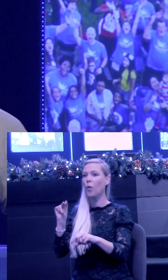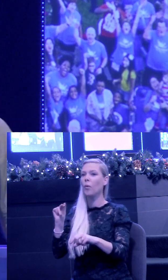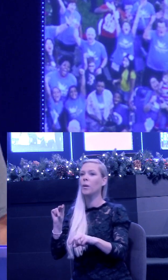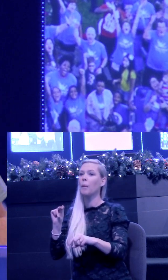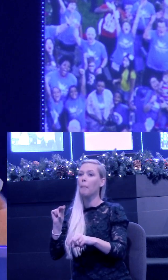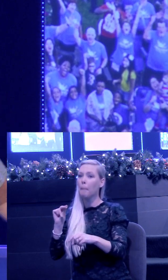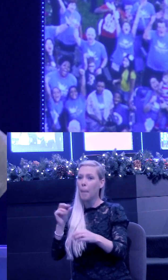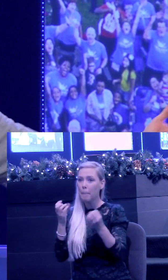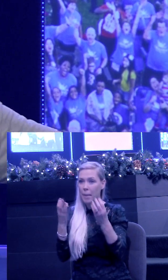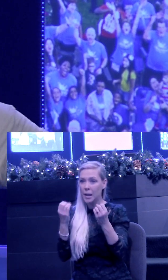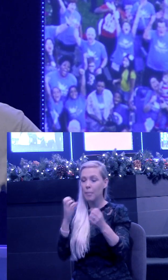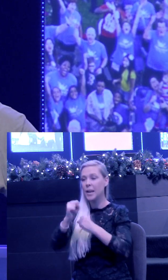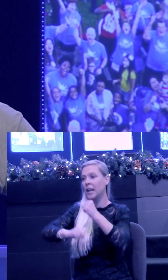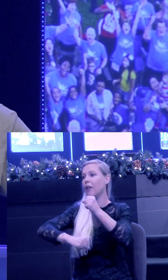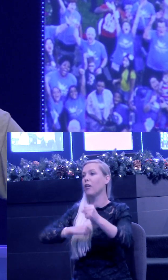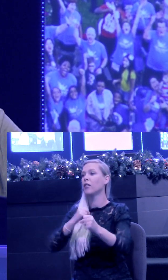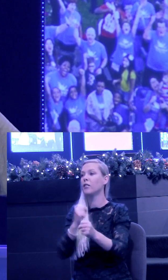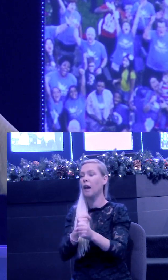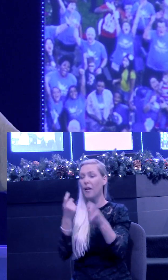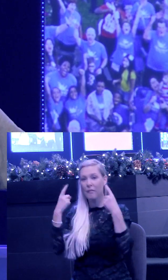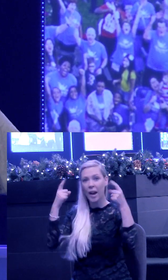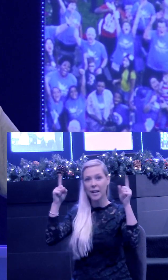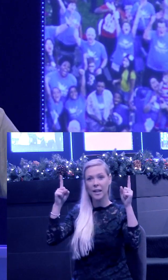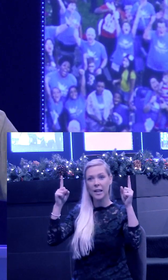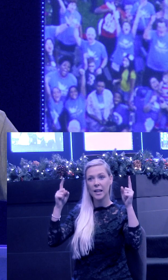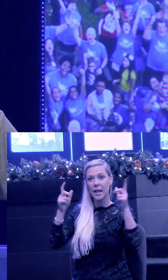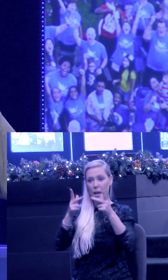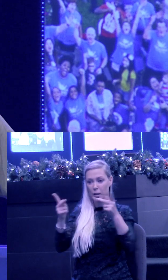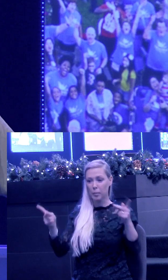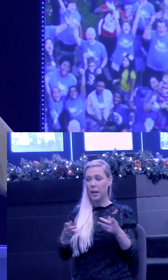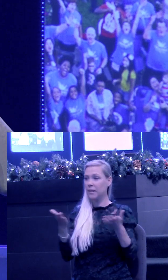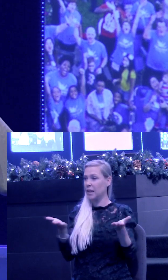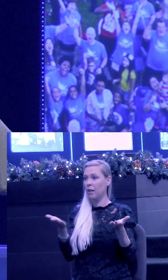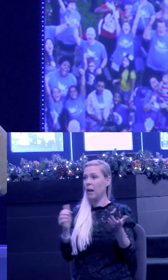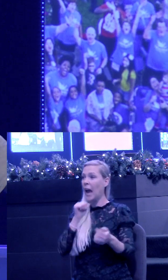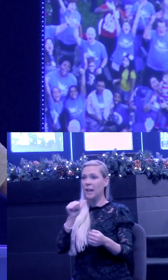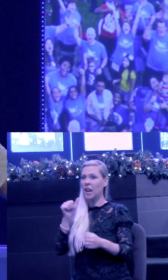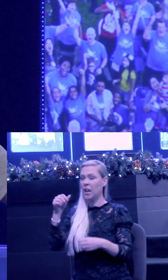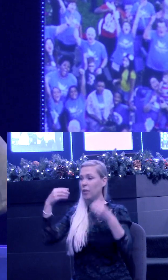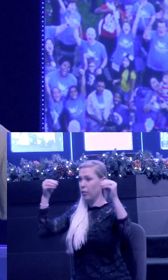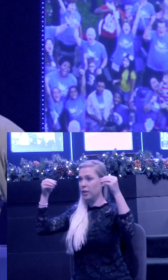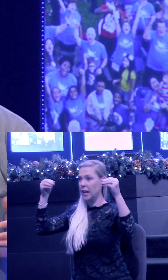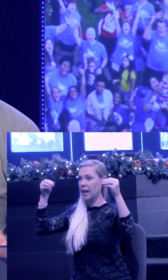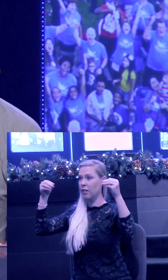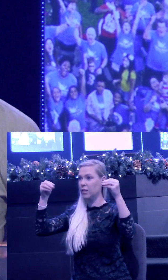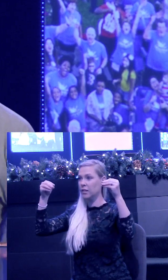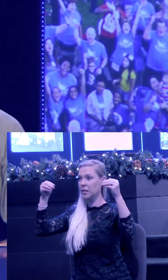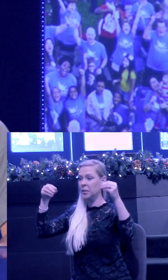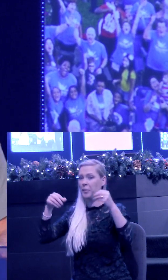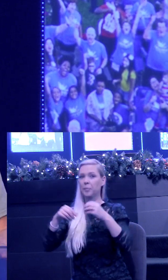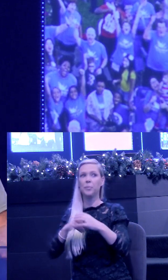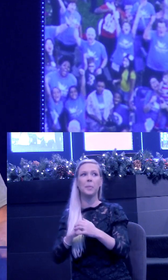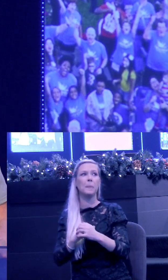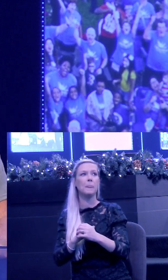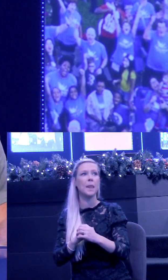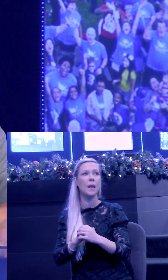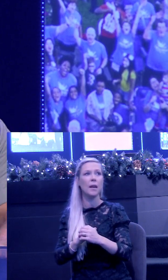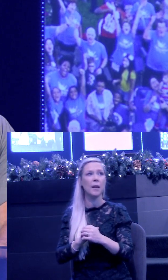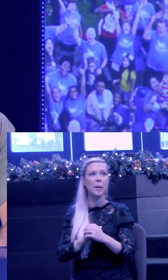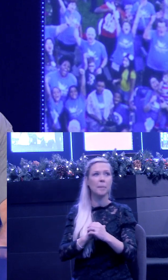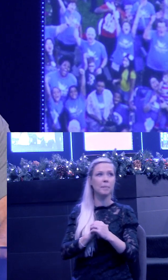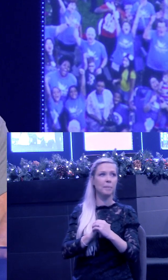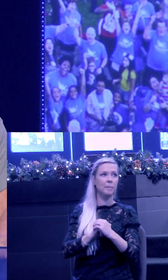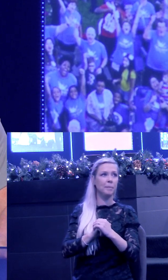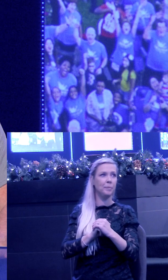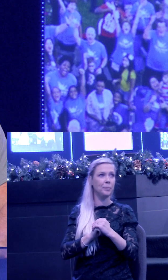start and stop. And then finally, this piece of property that was here, it wasn't even for sale. Somebody told us about that, and somebody knew somebody who knew